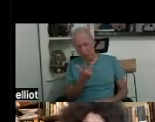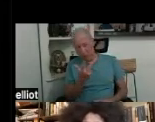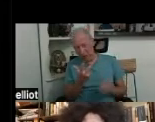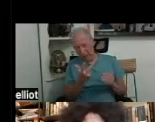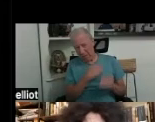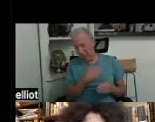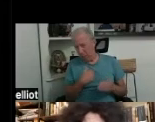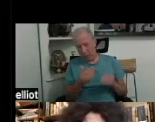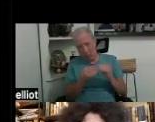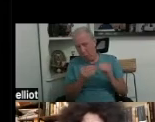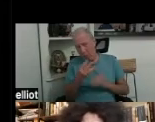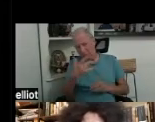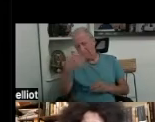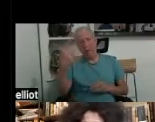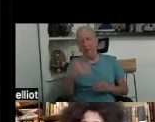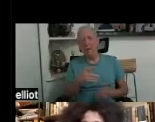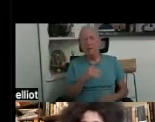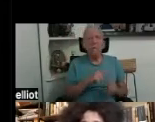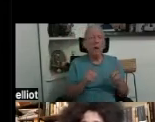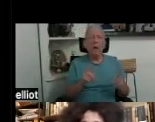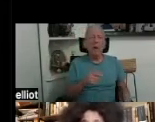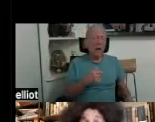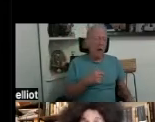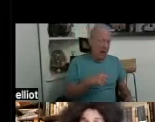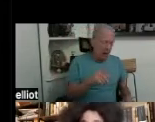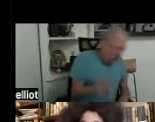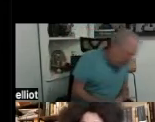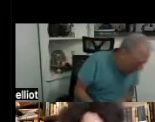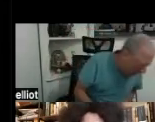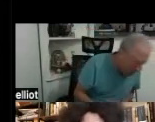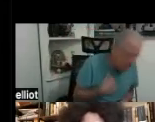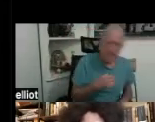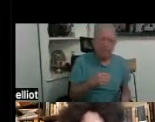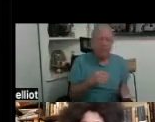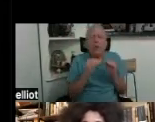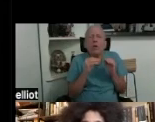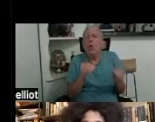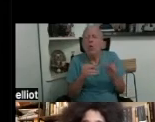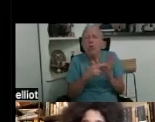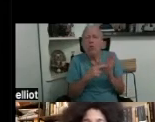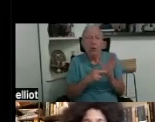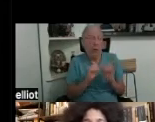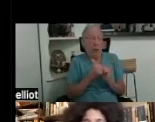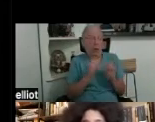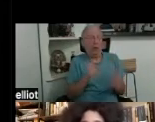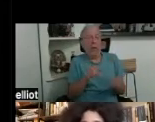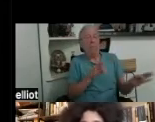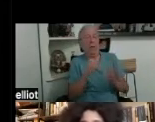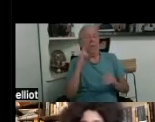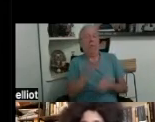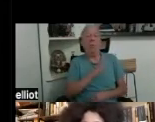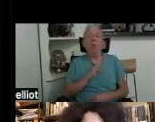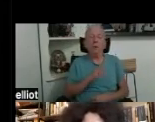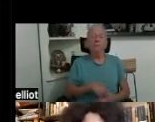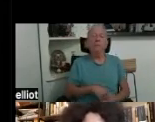are not any restrictions on who those members can be. So members of the cooperative